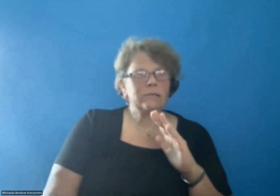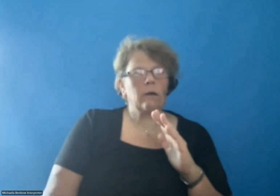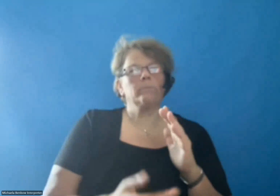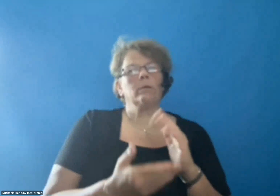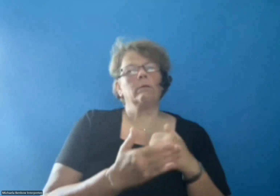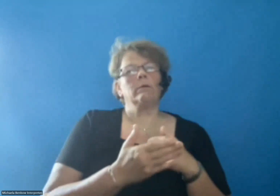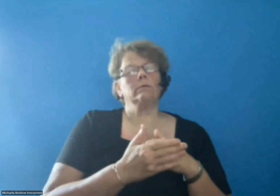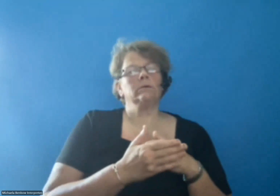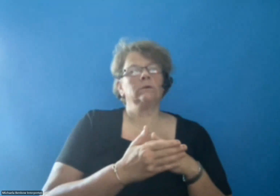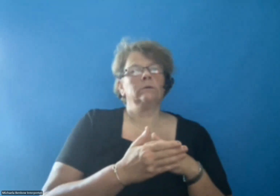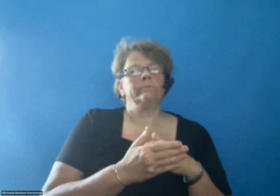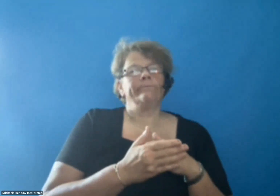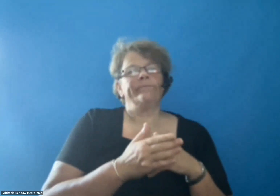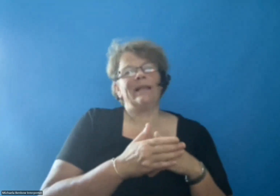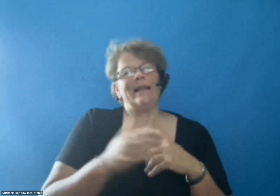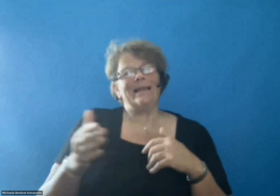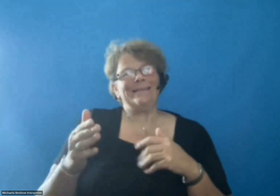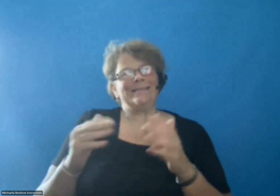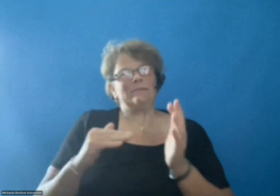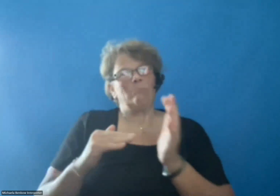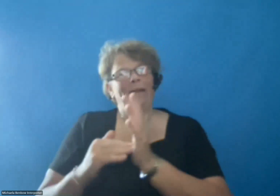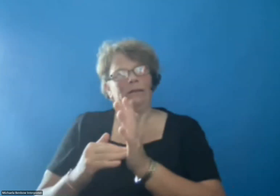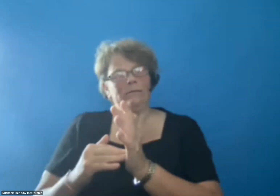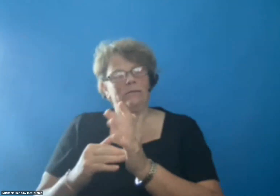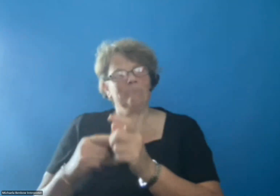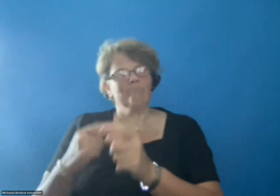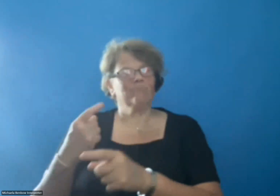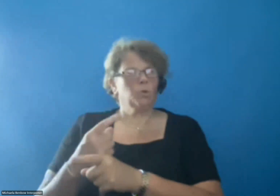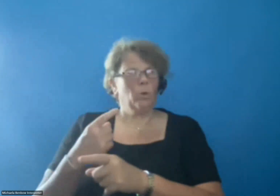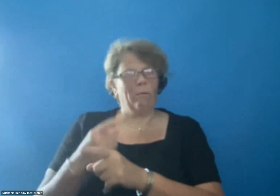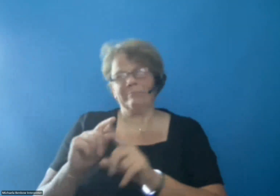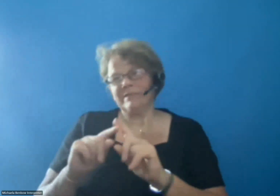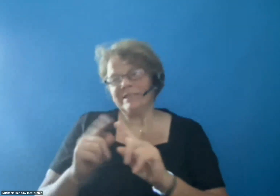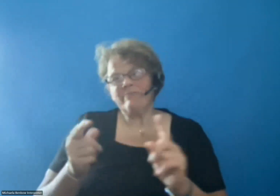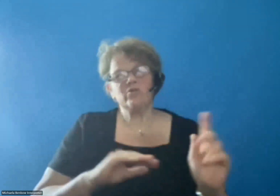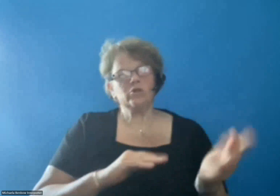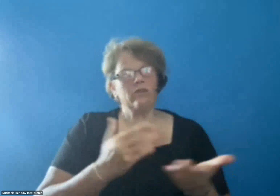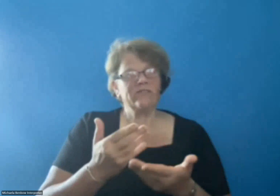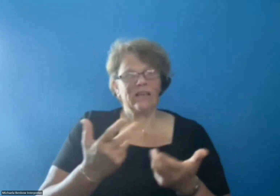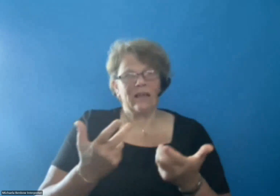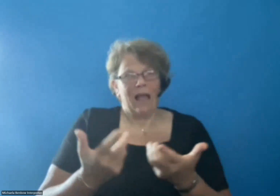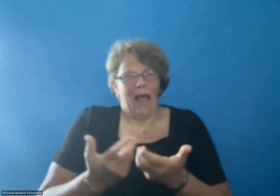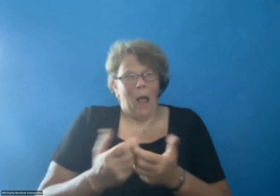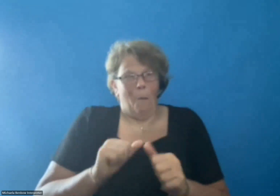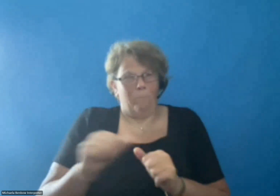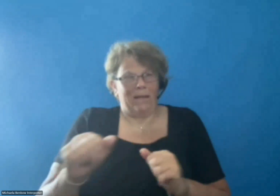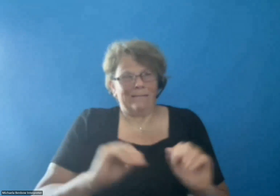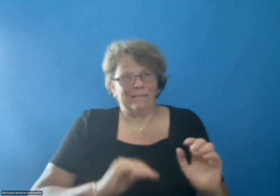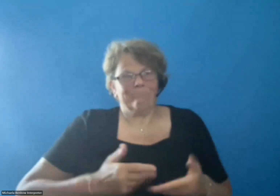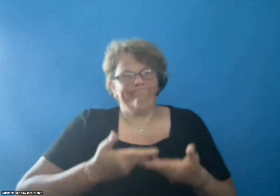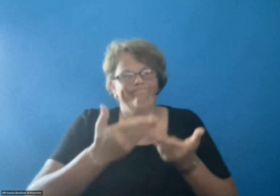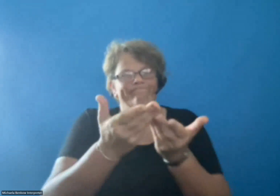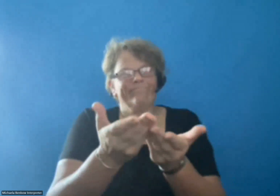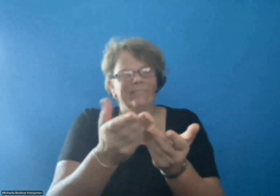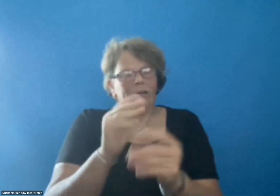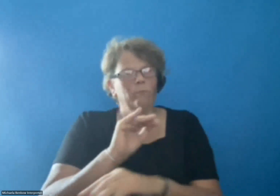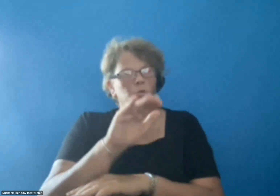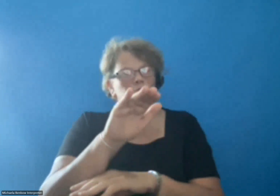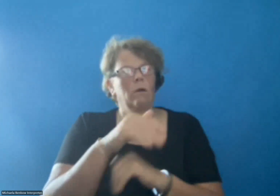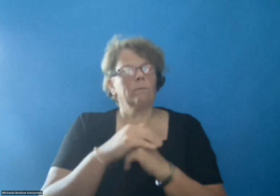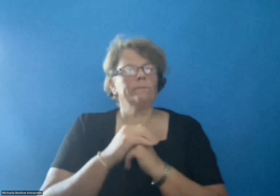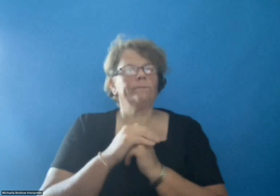Midlands partners. So we're talking together about particular services, how they can be best delivered in the future. So I suppose we've got, I